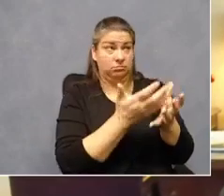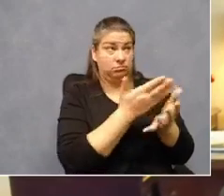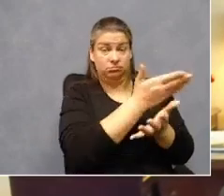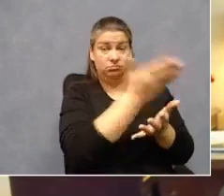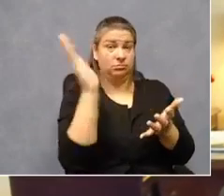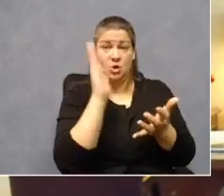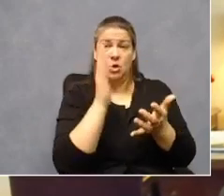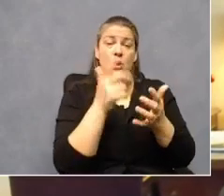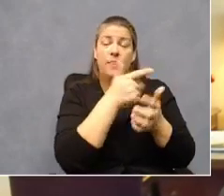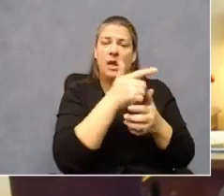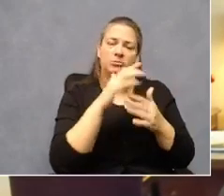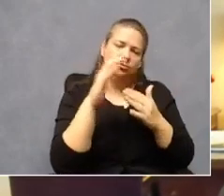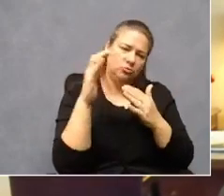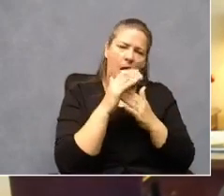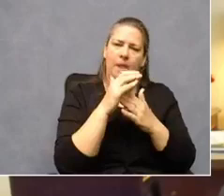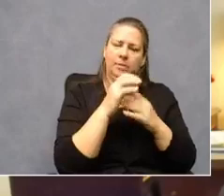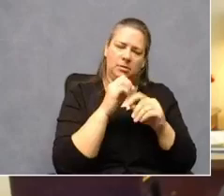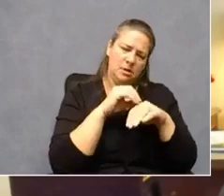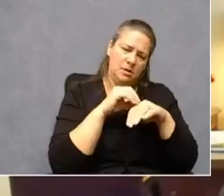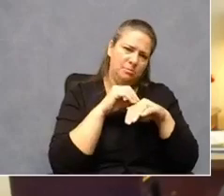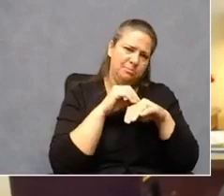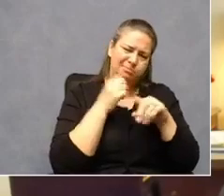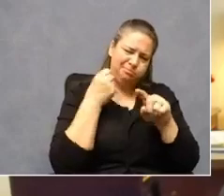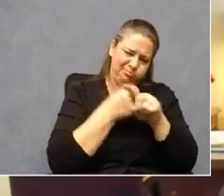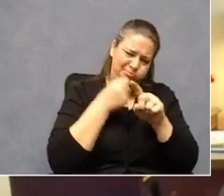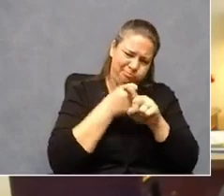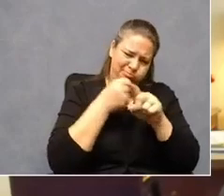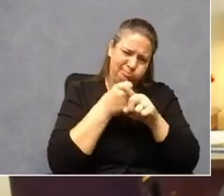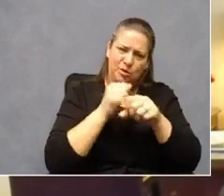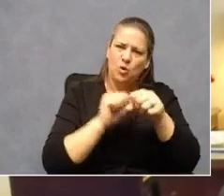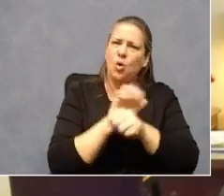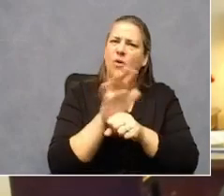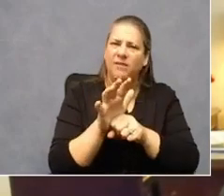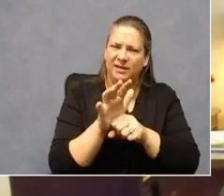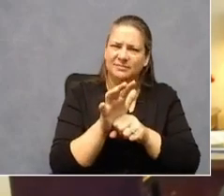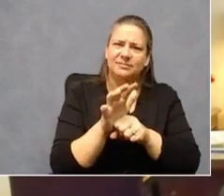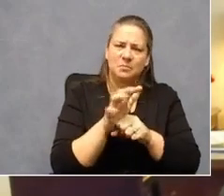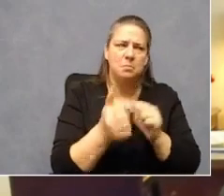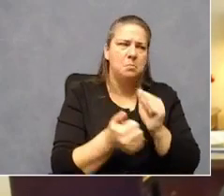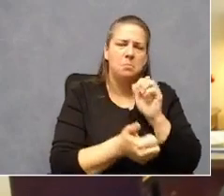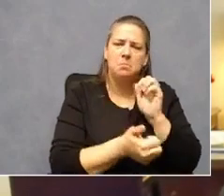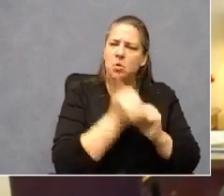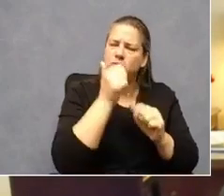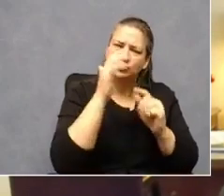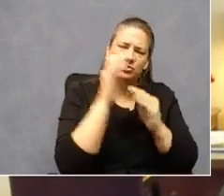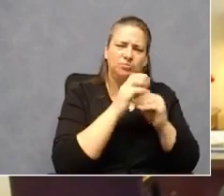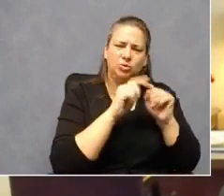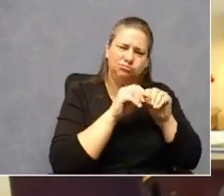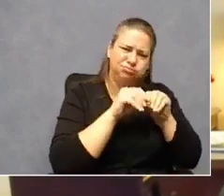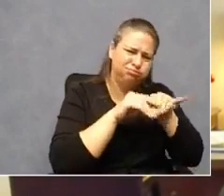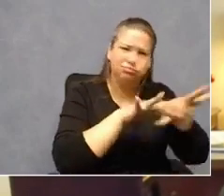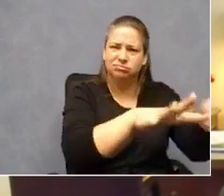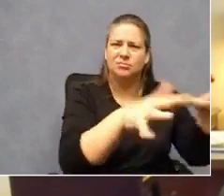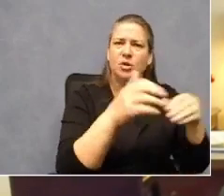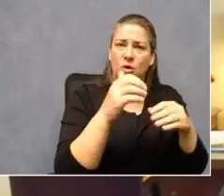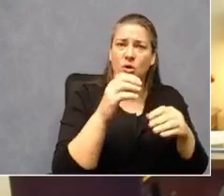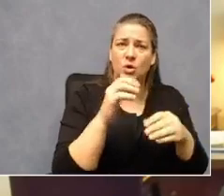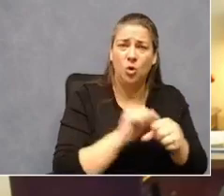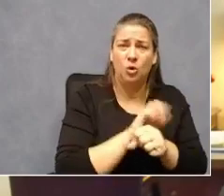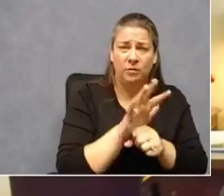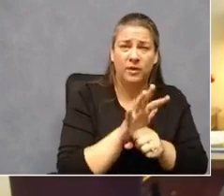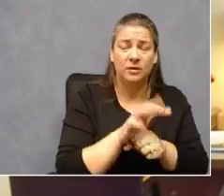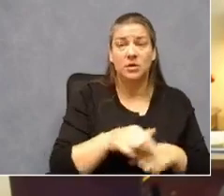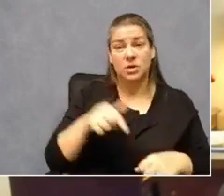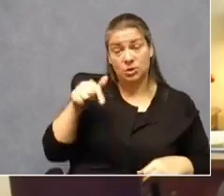most vulnerable to COVID. And we have tried to take aggressive steps in the Commonwealth to assure